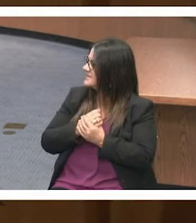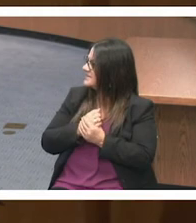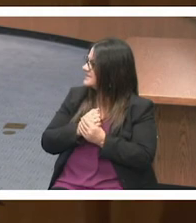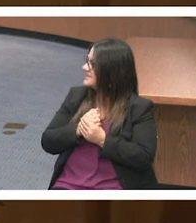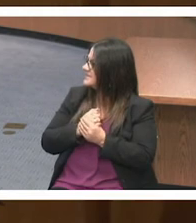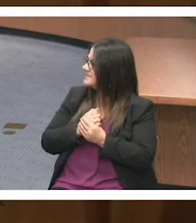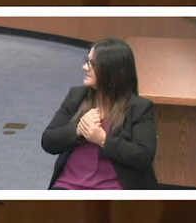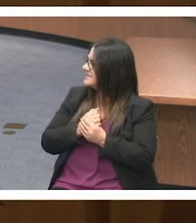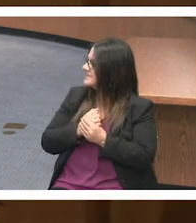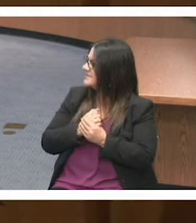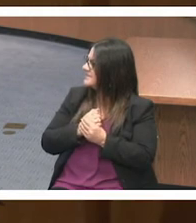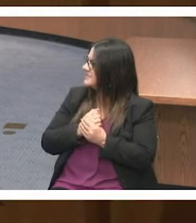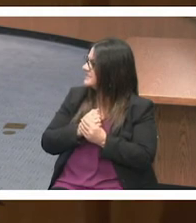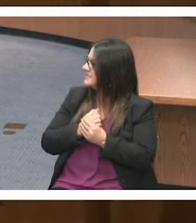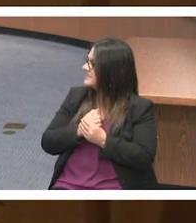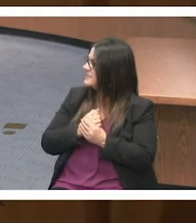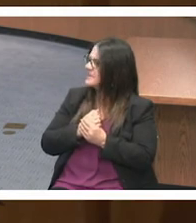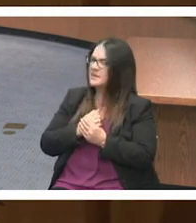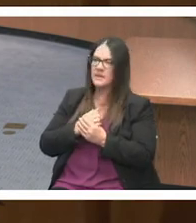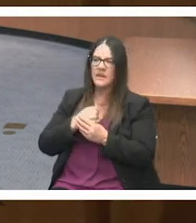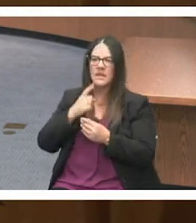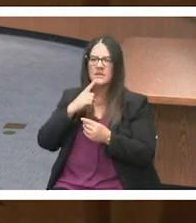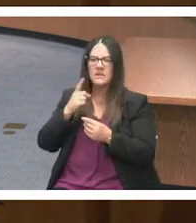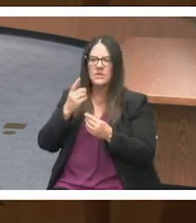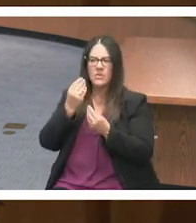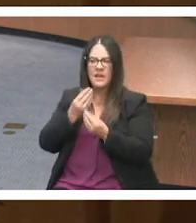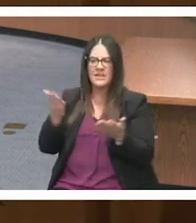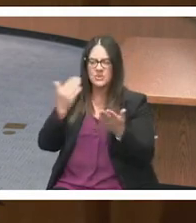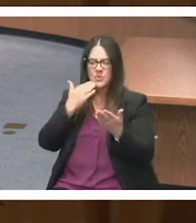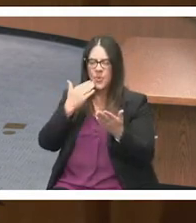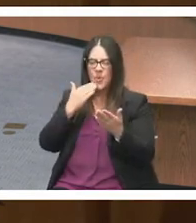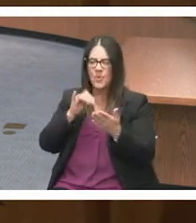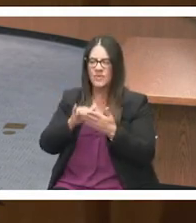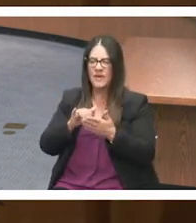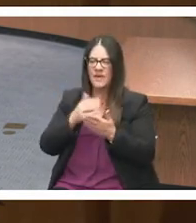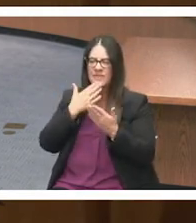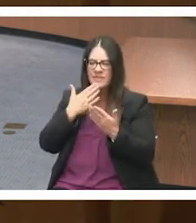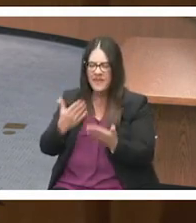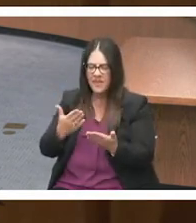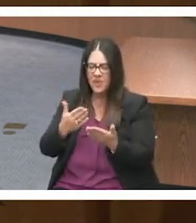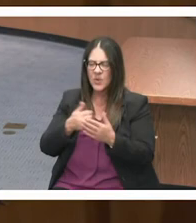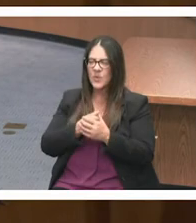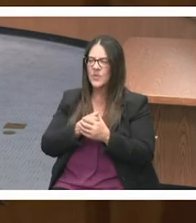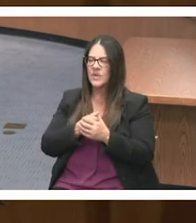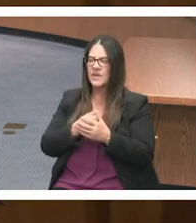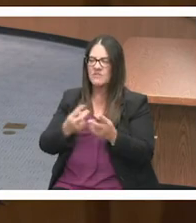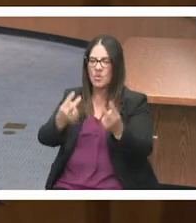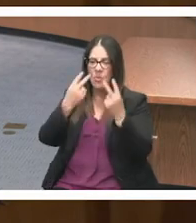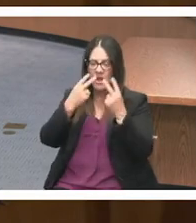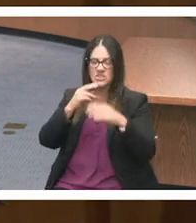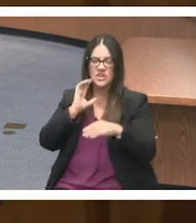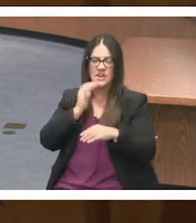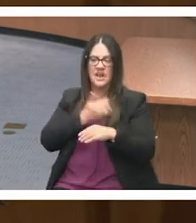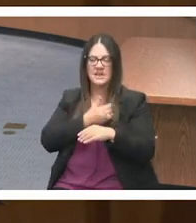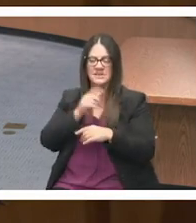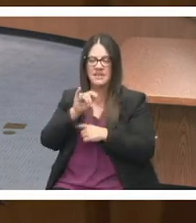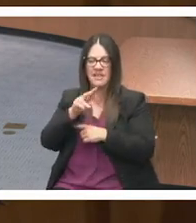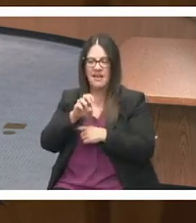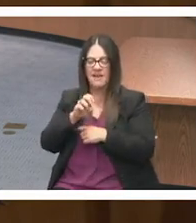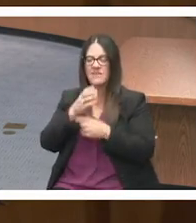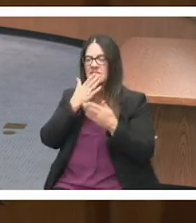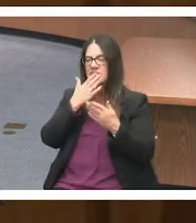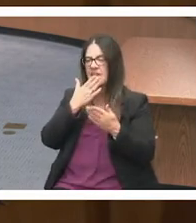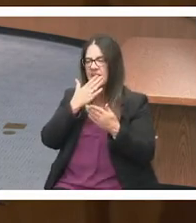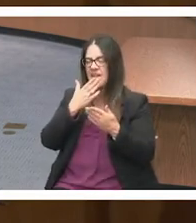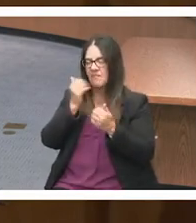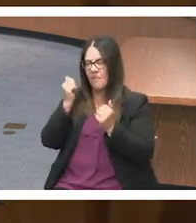In any event, huge thanks to those of you who are watching on the webcast. Big thanks to everybody